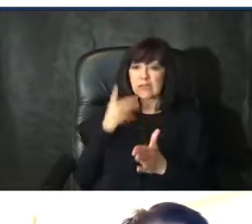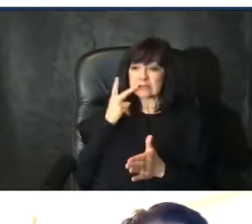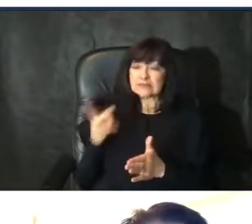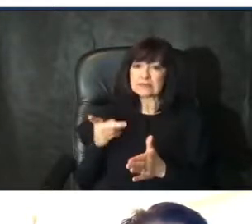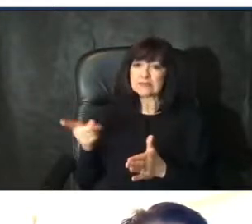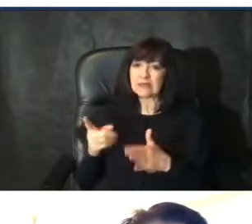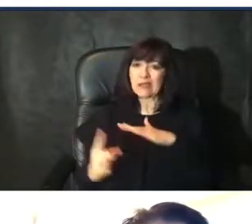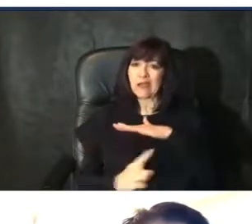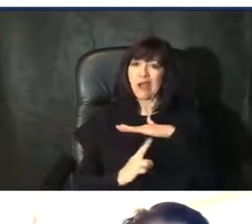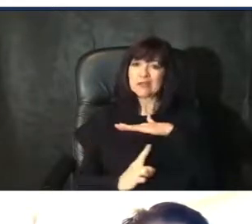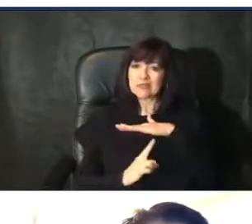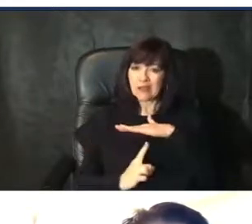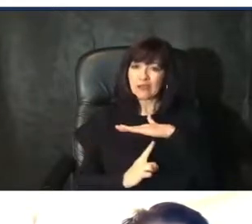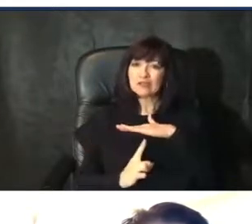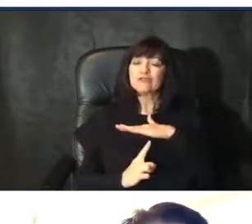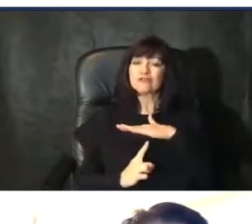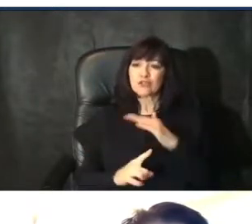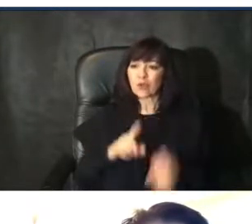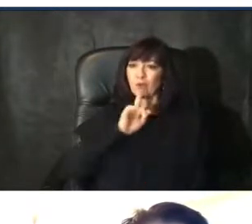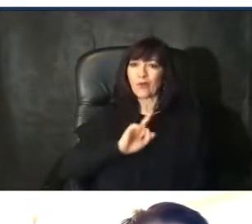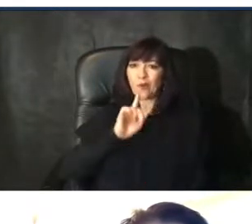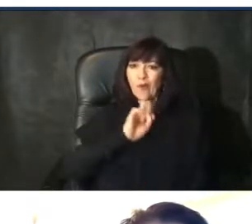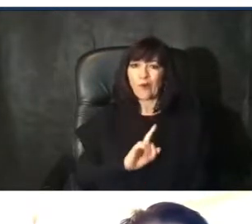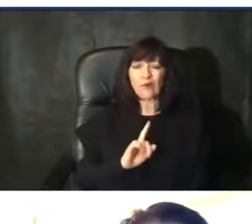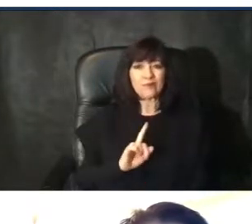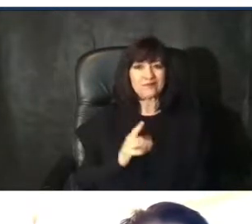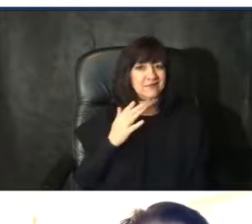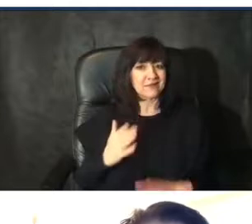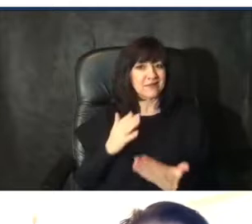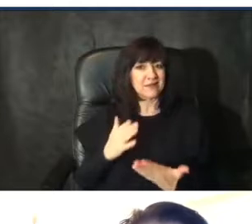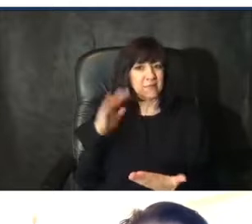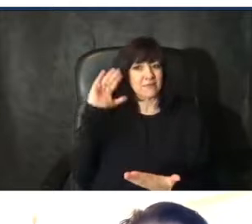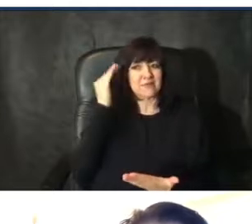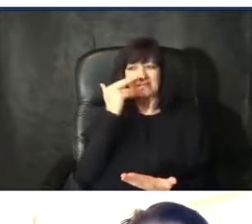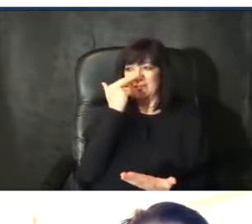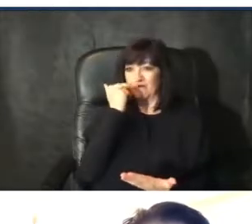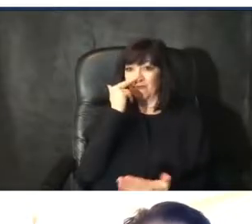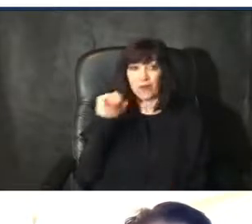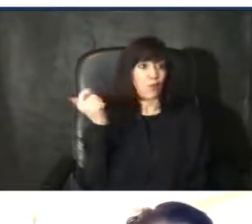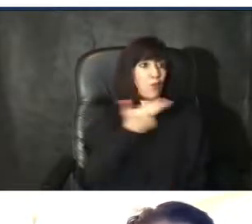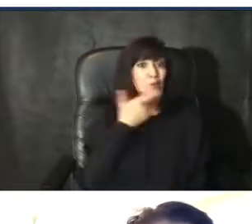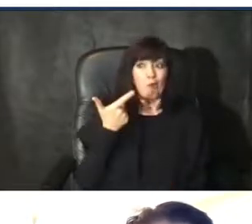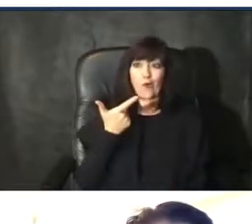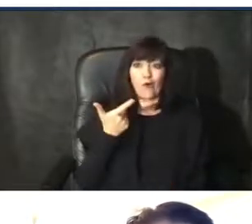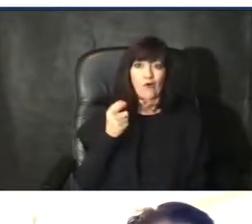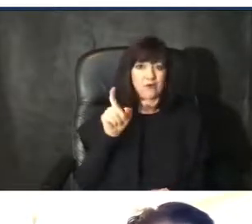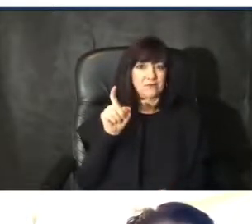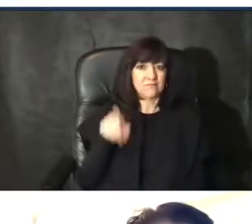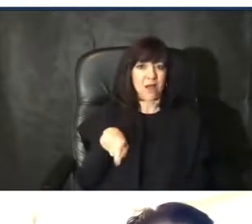might sound funny because we are all doing the best we can to stay physically distant from each other.